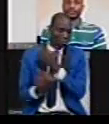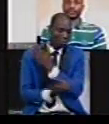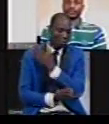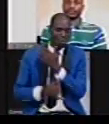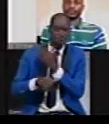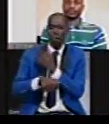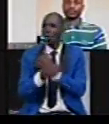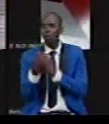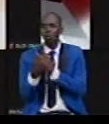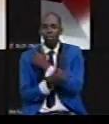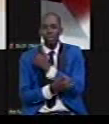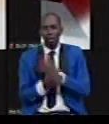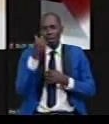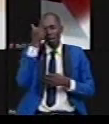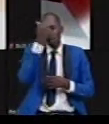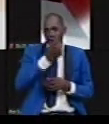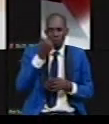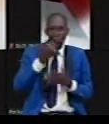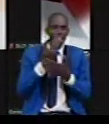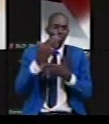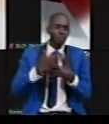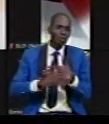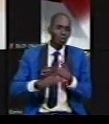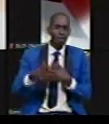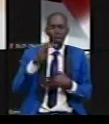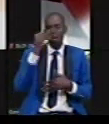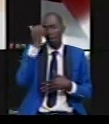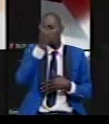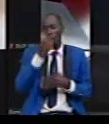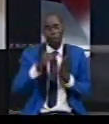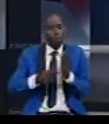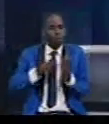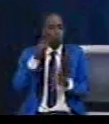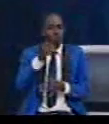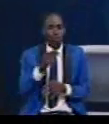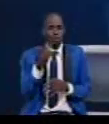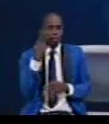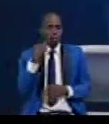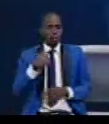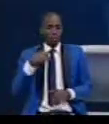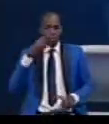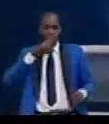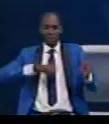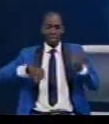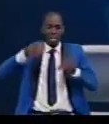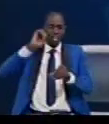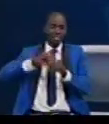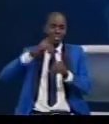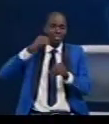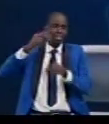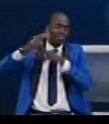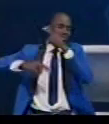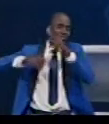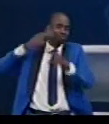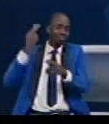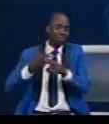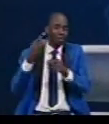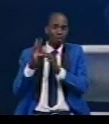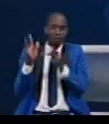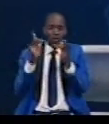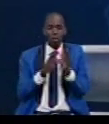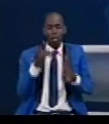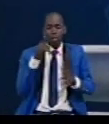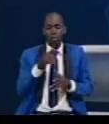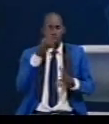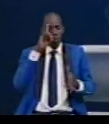Africa, beyond Africa, the moment you hear the name of Jesus and you claim that and you say, that's